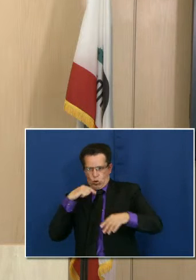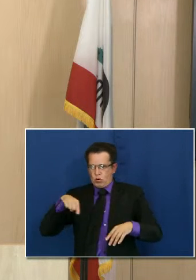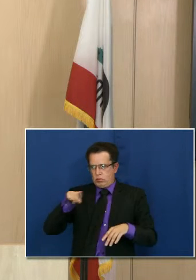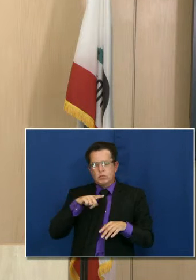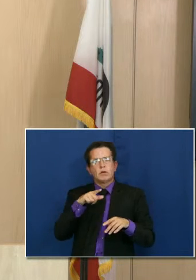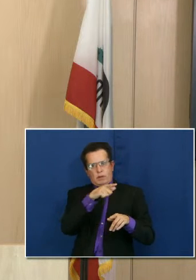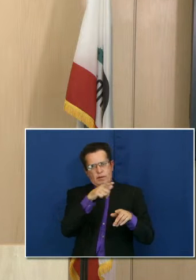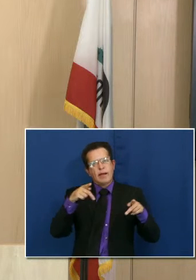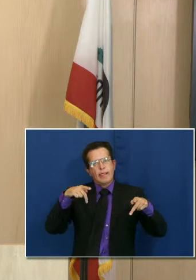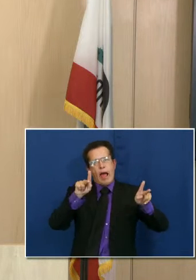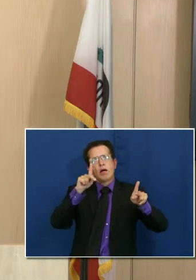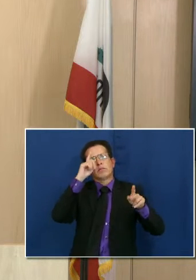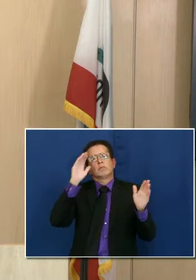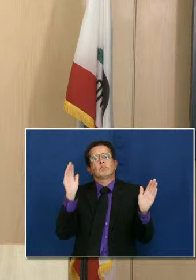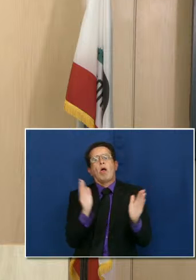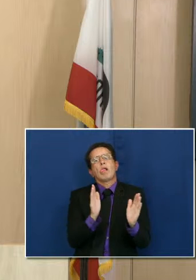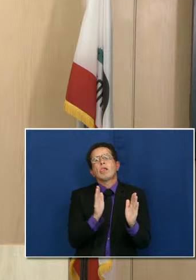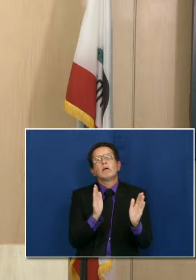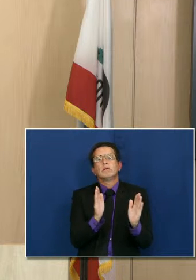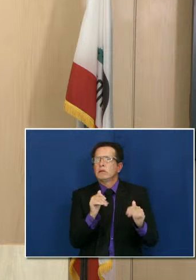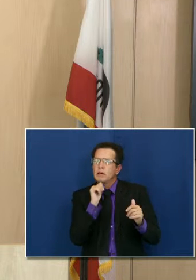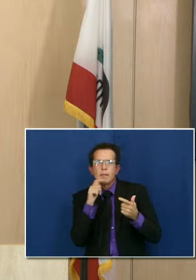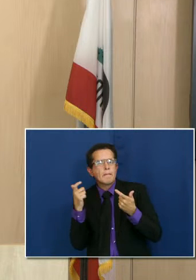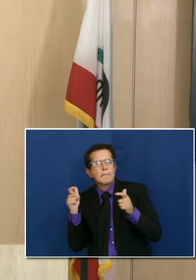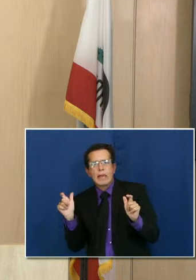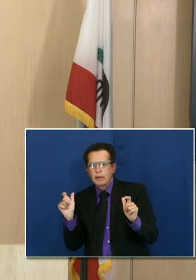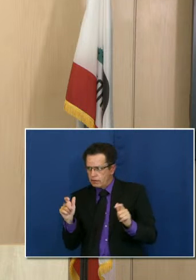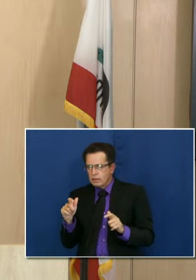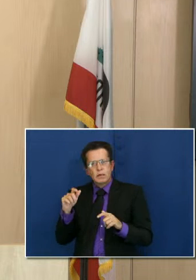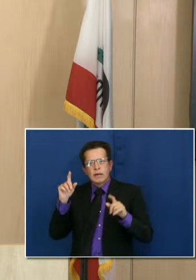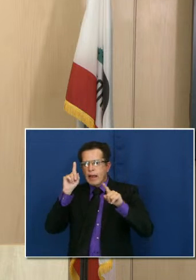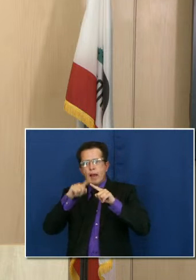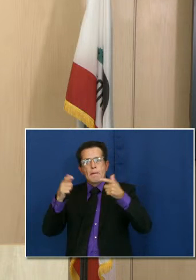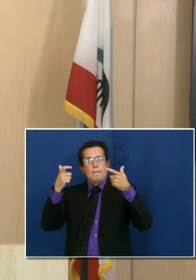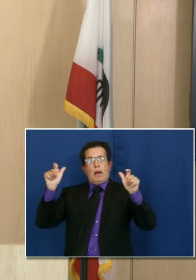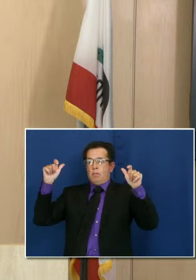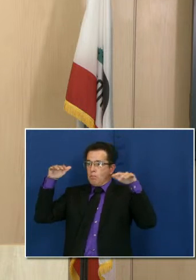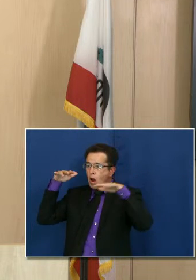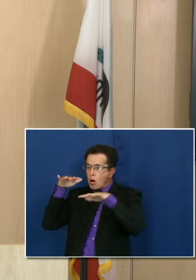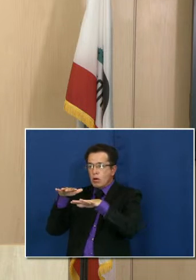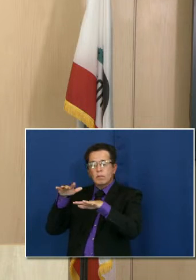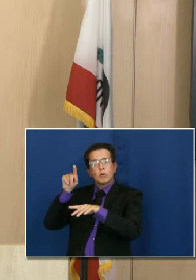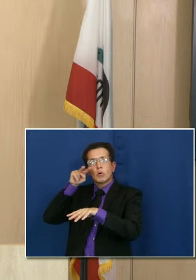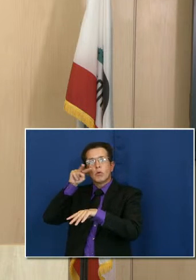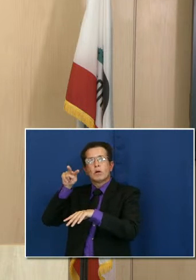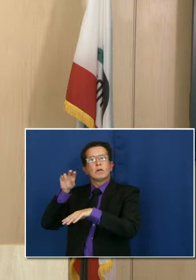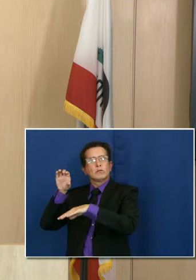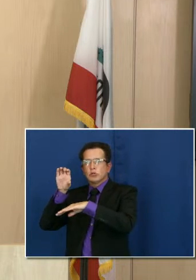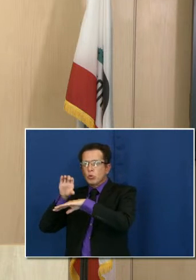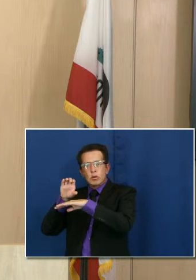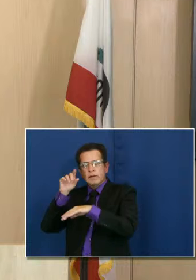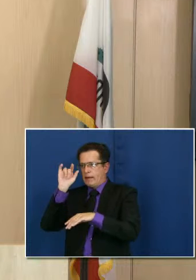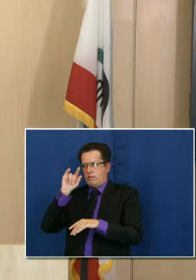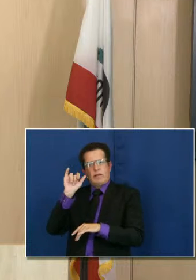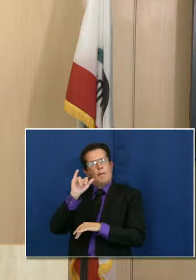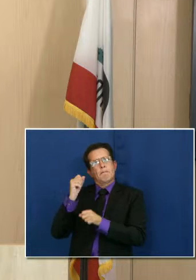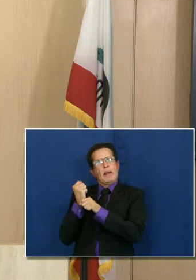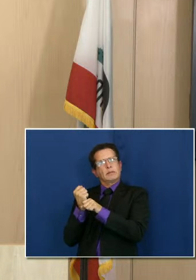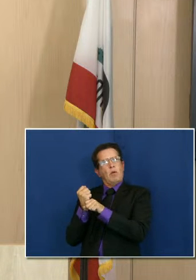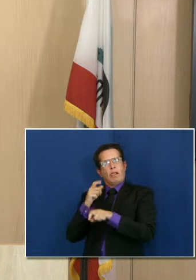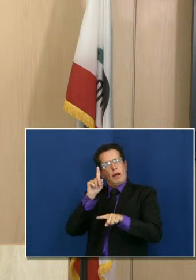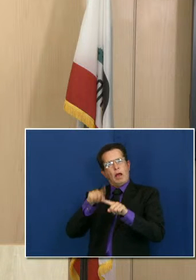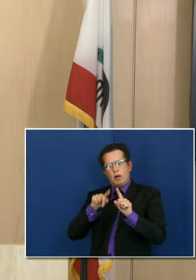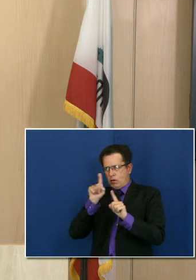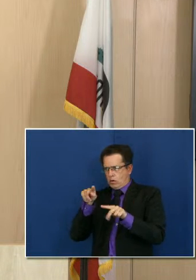in outdoor settings. That people are not allowed together in unlimited numbers in outdoor settings to watch a baseball game or do something